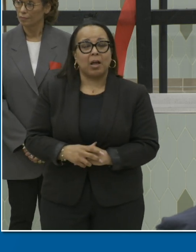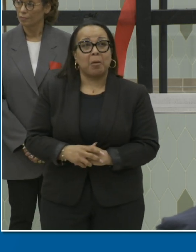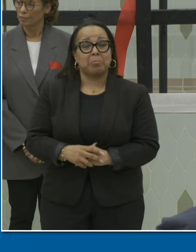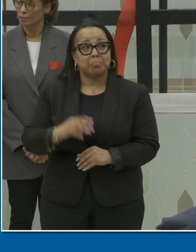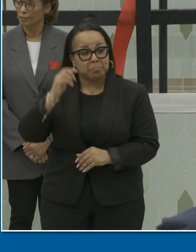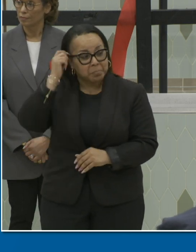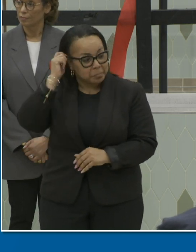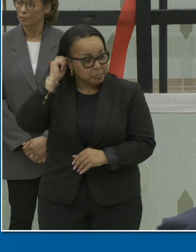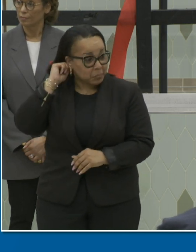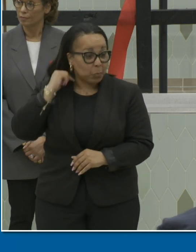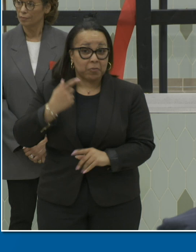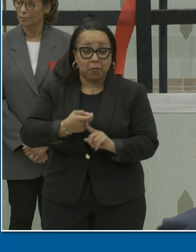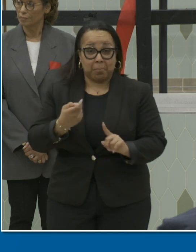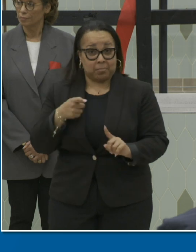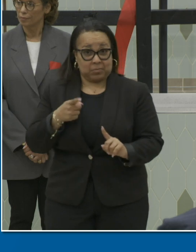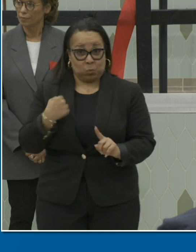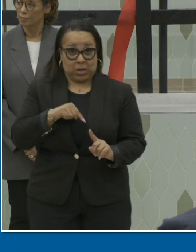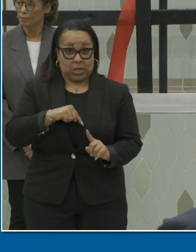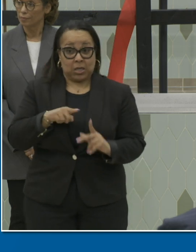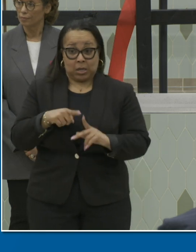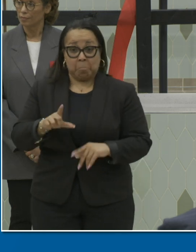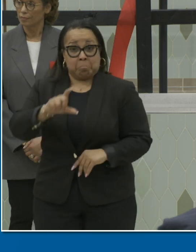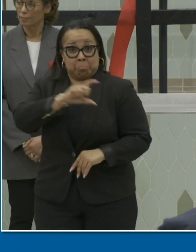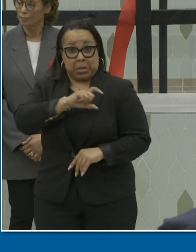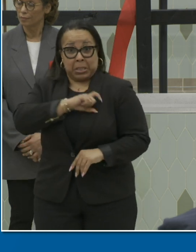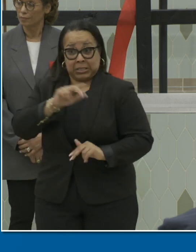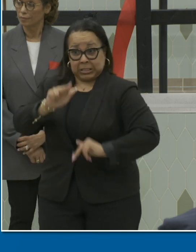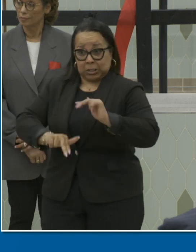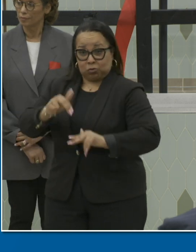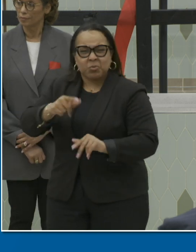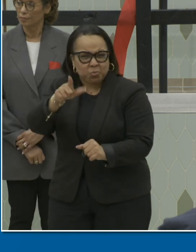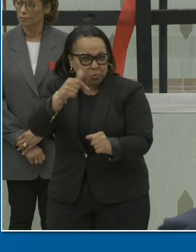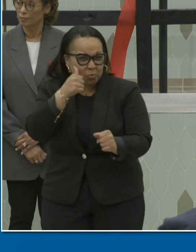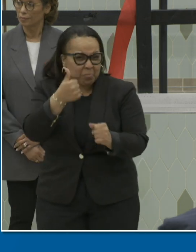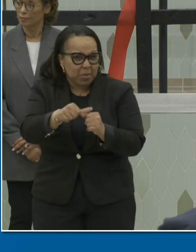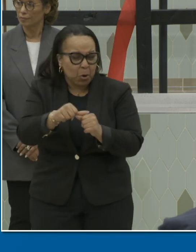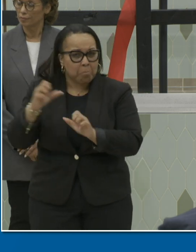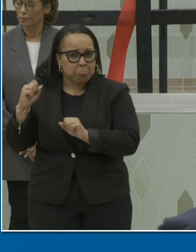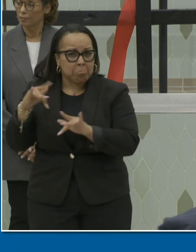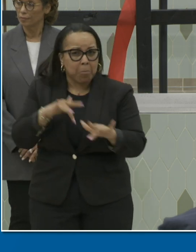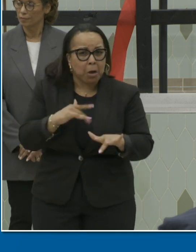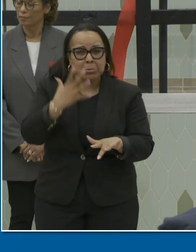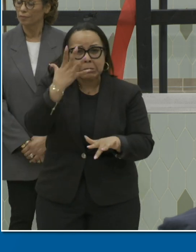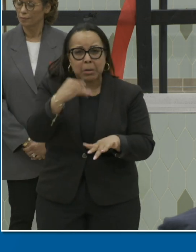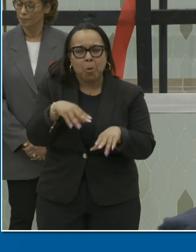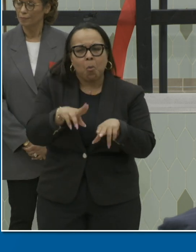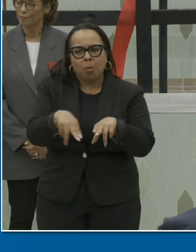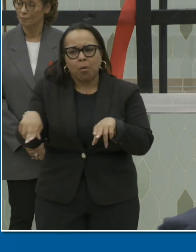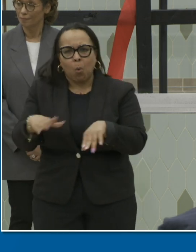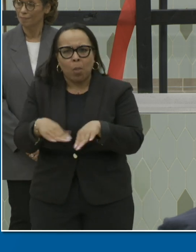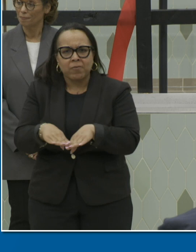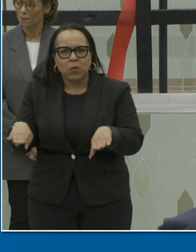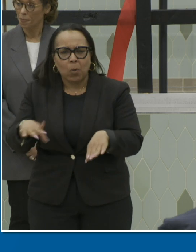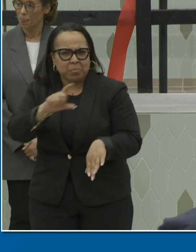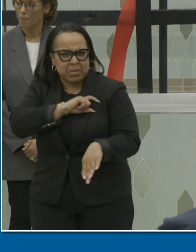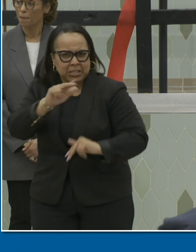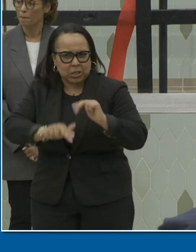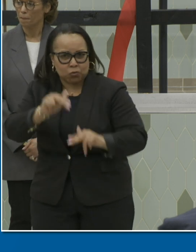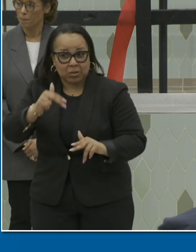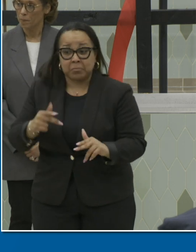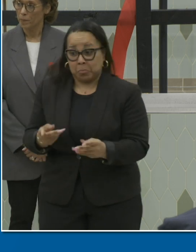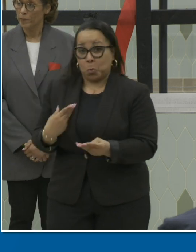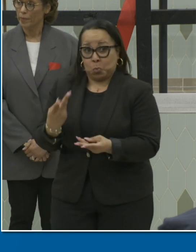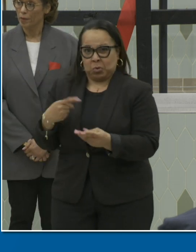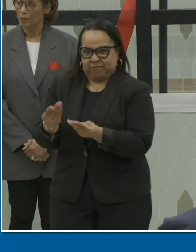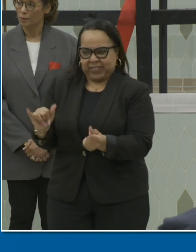We have gone from police districts where people, remember when migrants were sleeping on floors in police districts? Remember that?